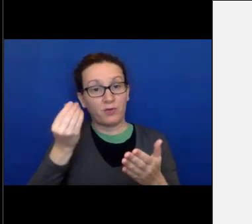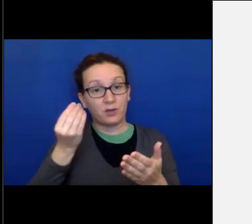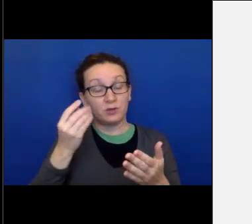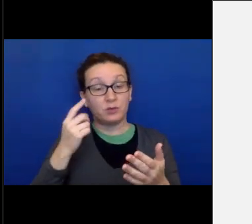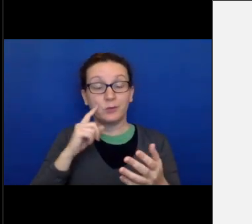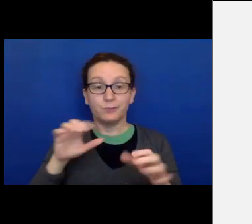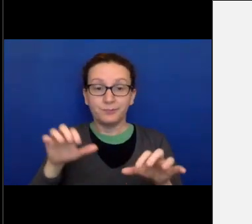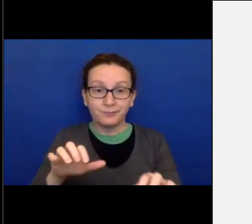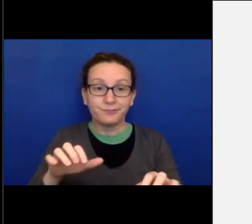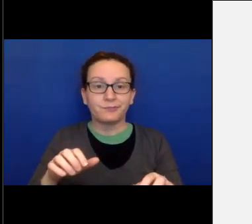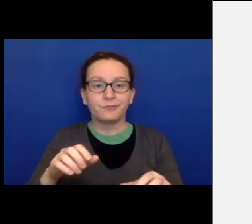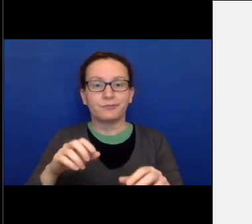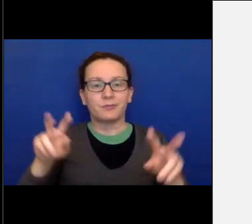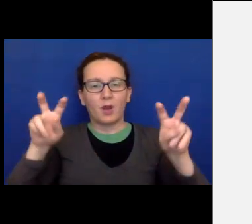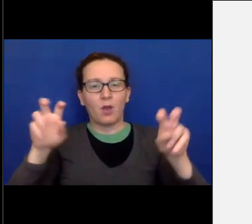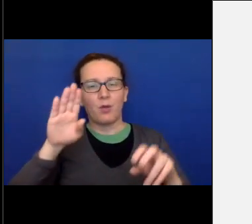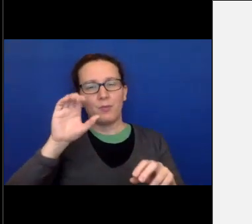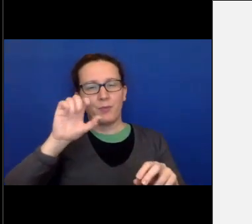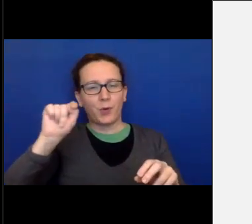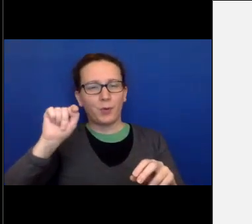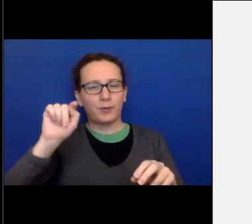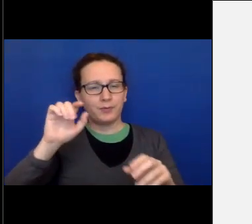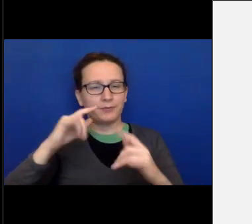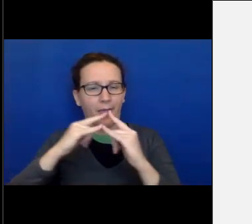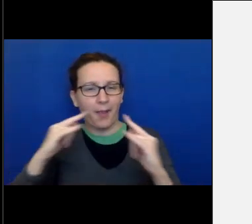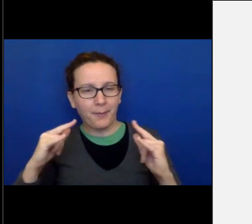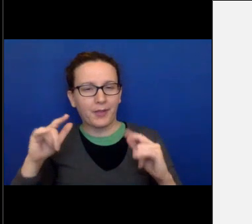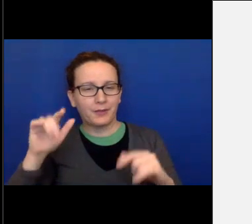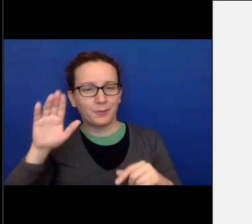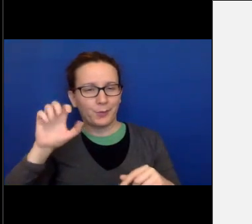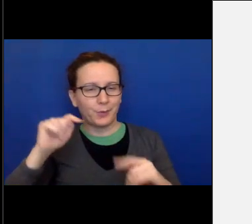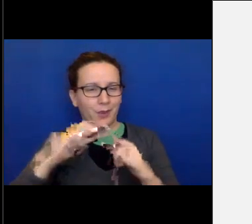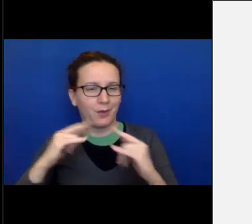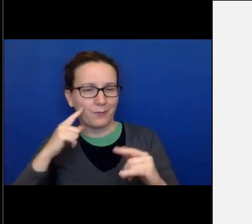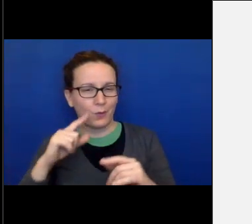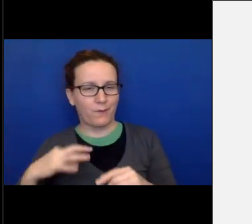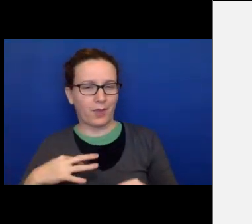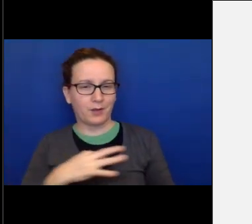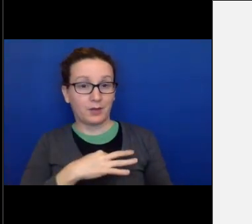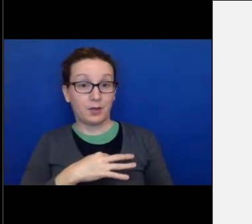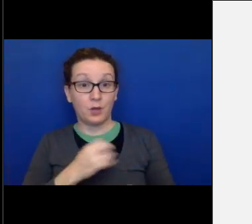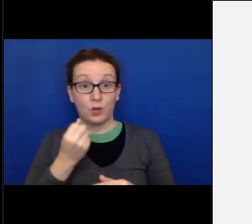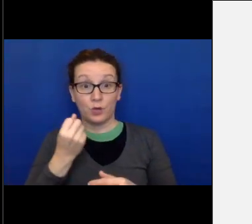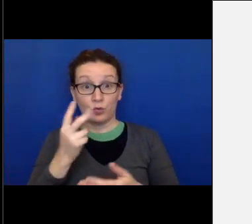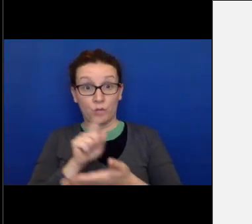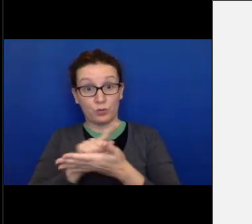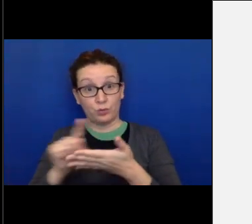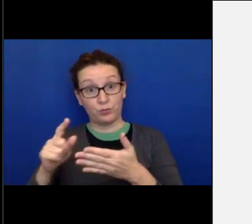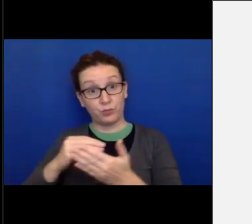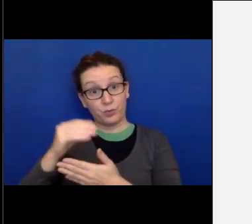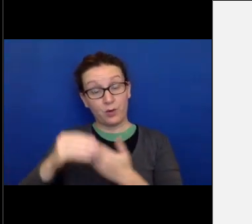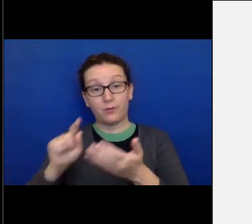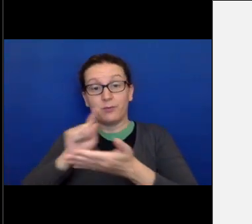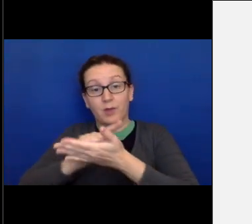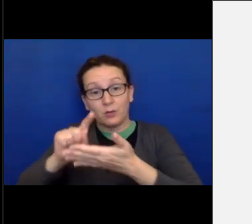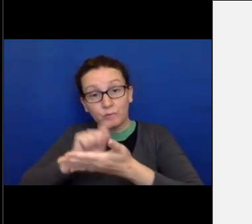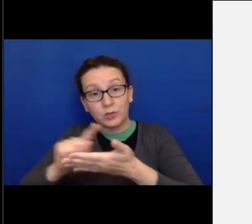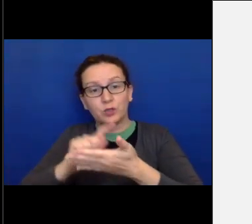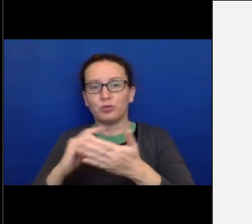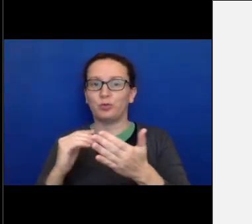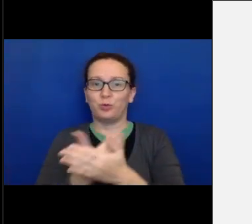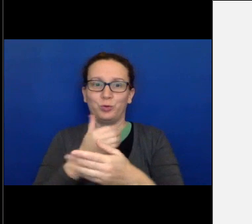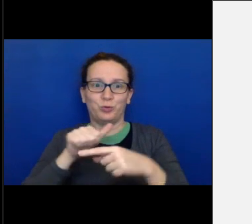sort of what they call a boot camp for faculty. And it's a 12-week program, and each week you do a new exercise that helps you with